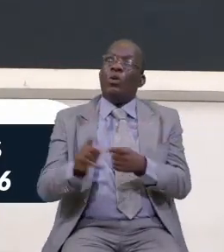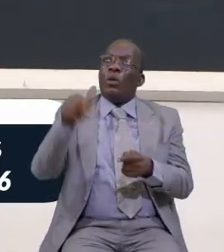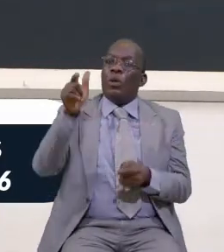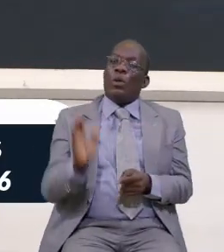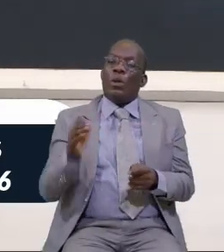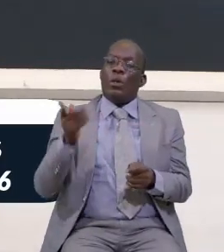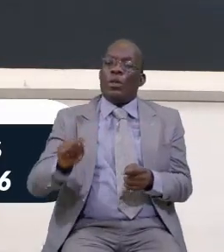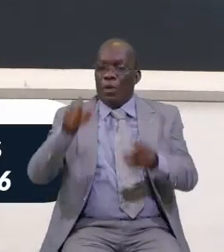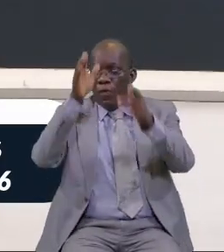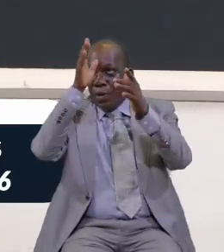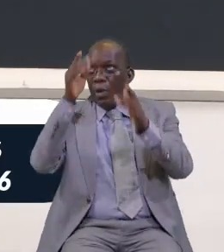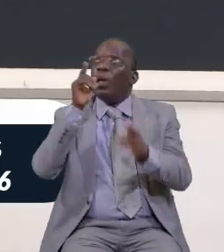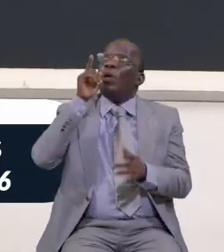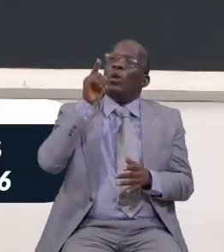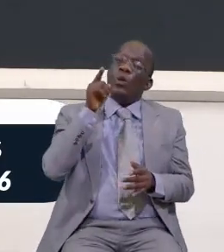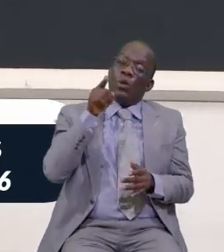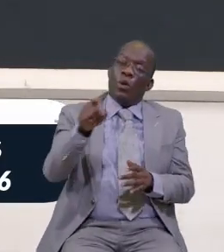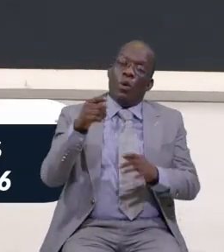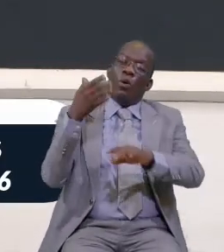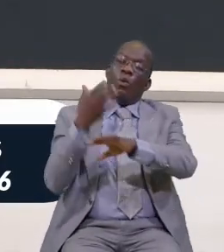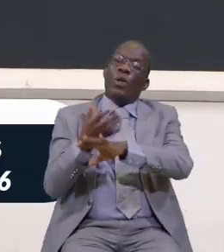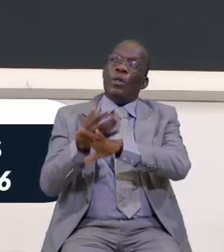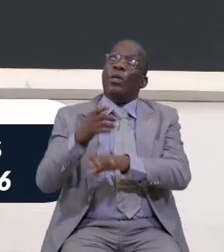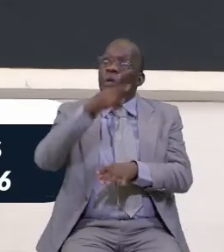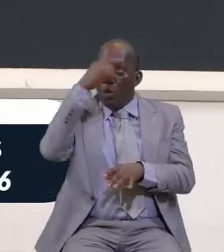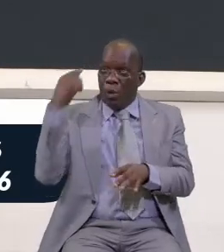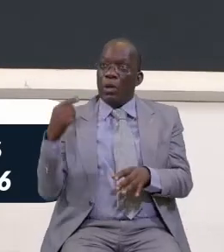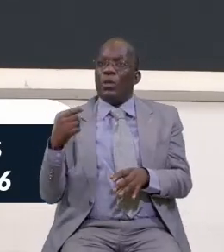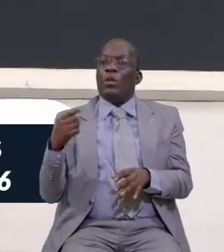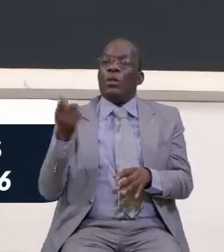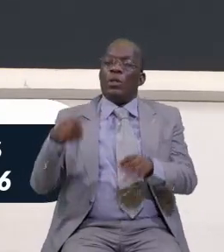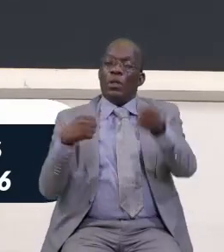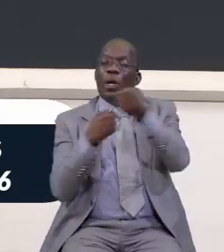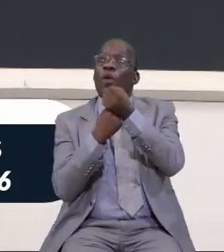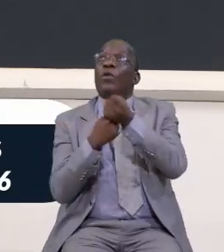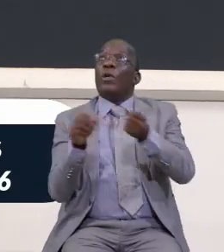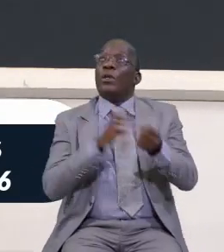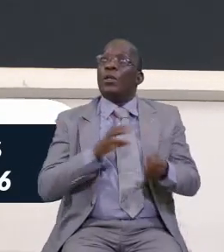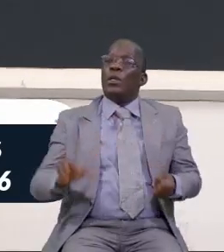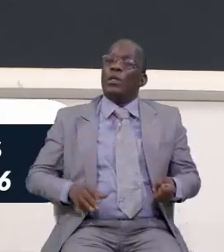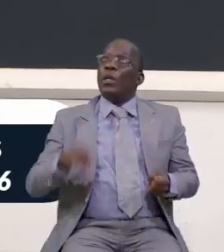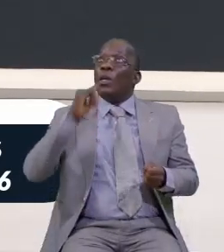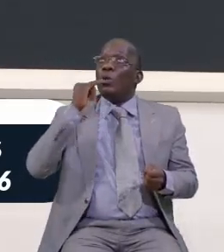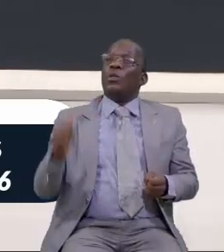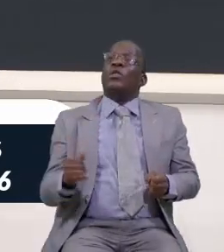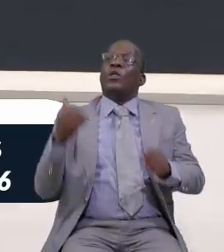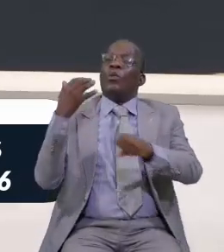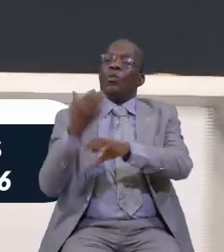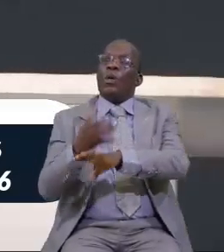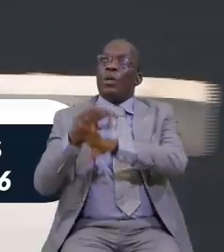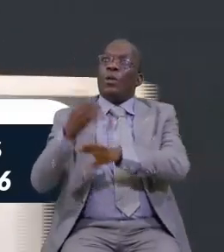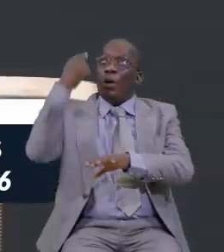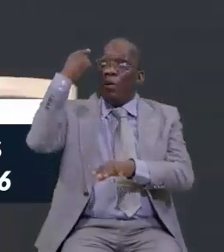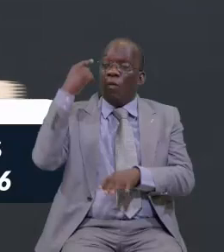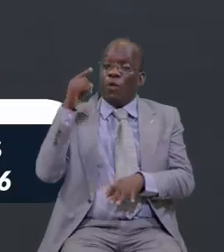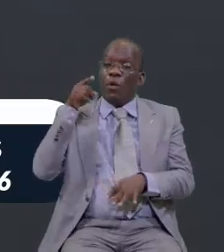plead, because the advocate Christ is already pleading for you. That's why it says in